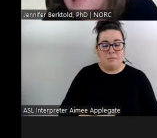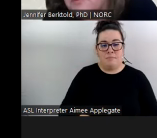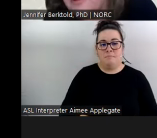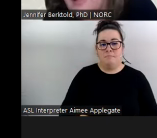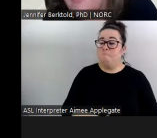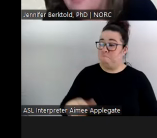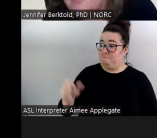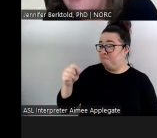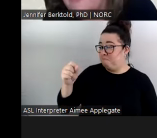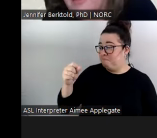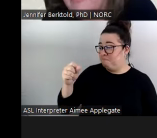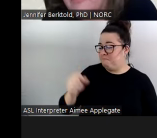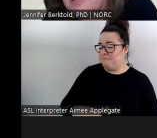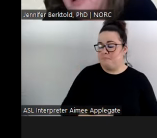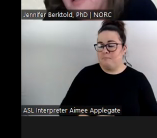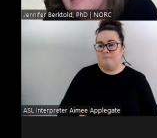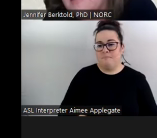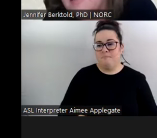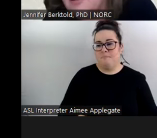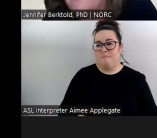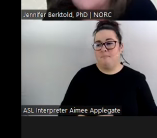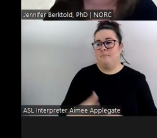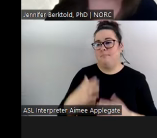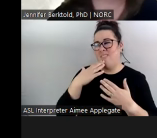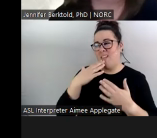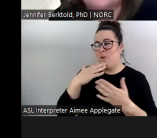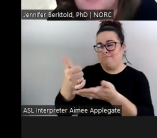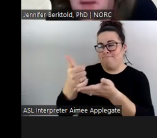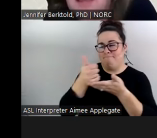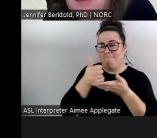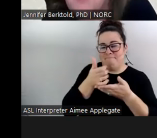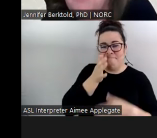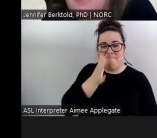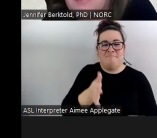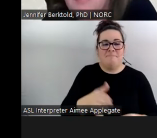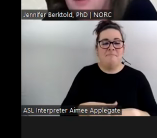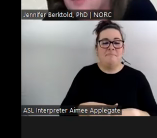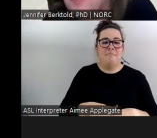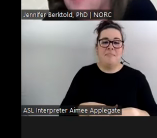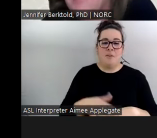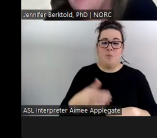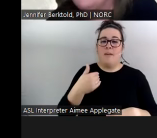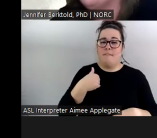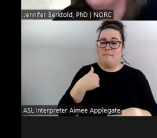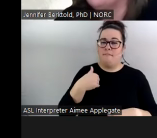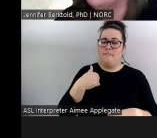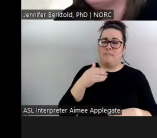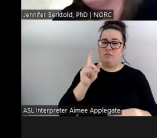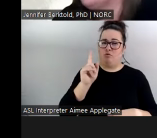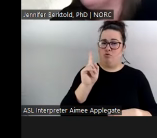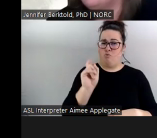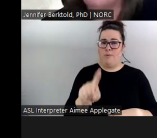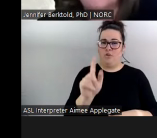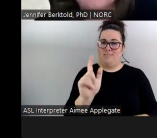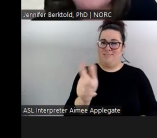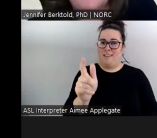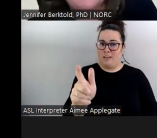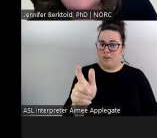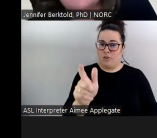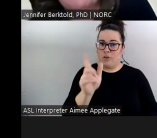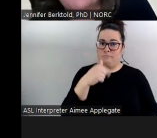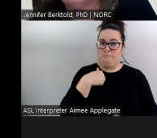That's wonderful. Yeah, thank you for that information. That's helpful. We have a question coming up that I think I'm hopeful that we'll